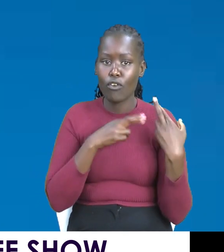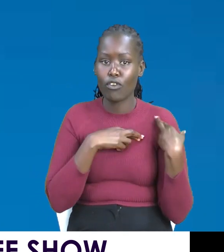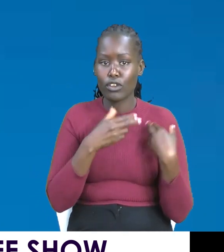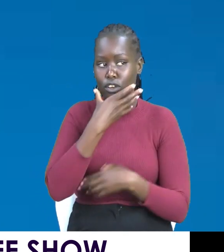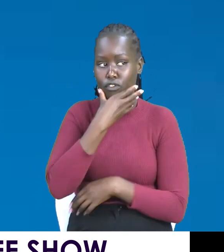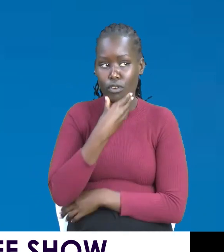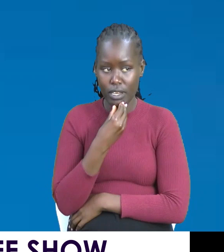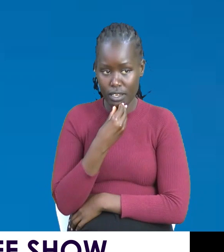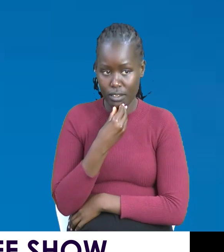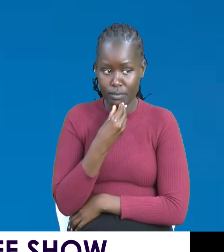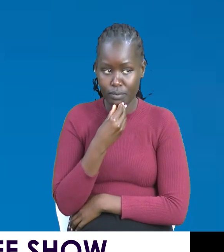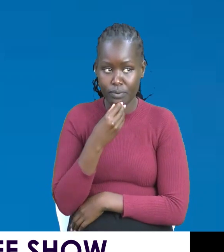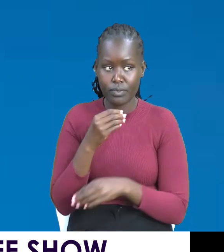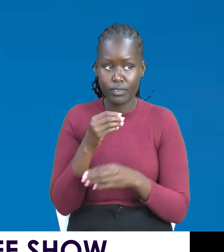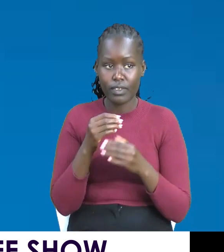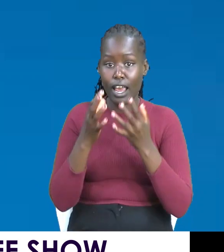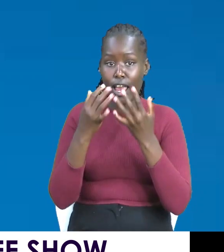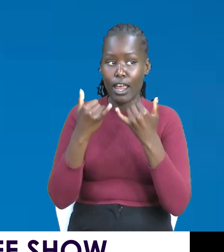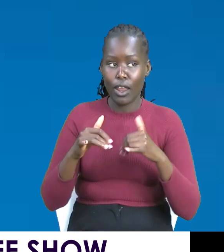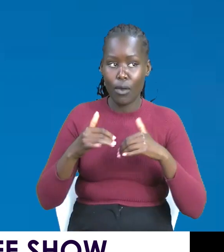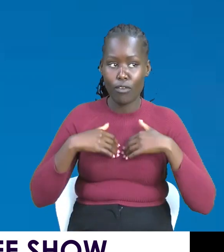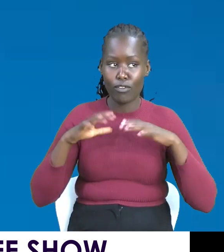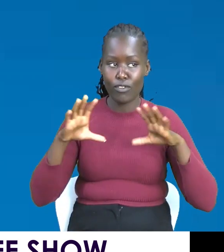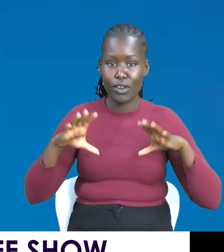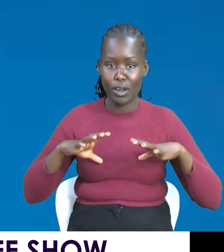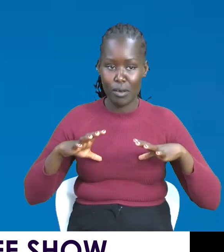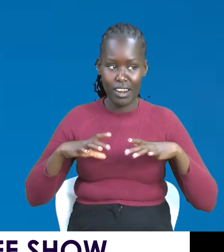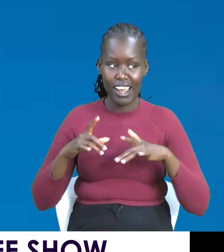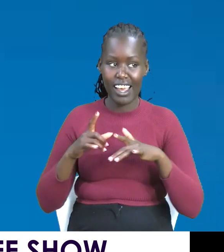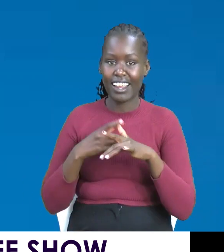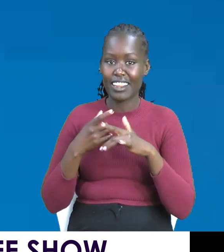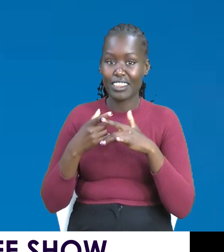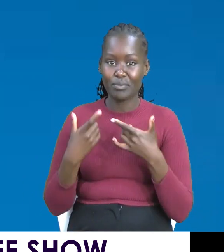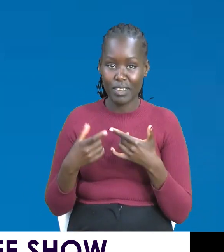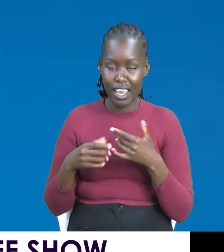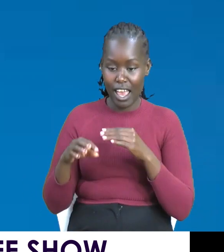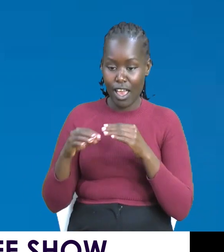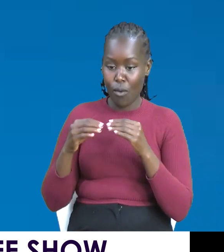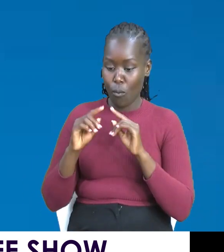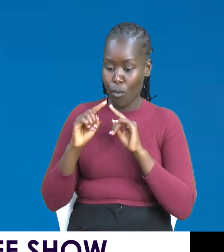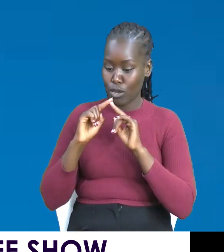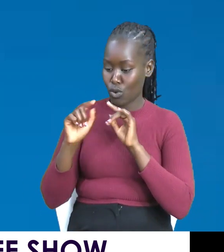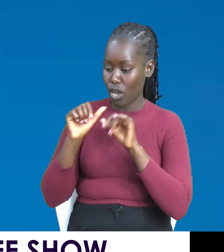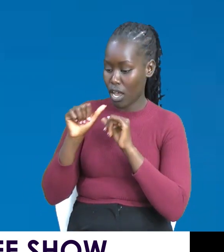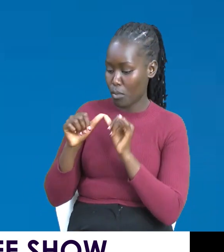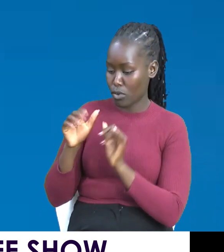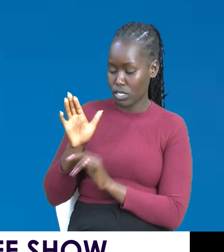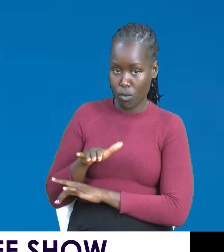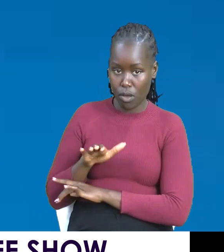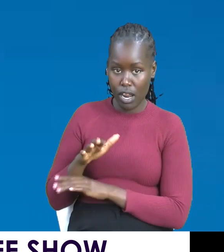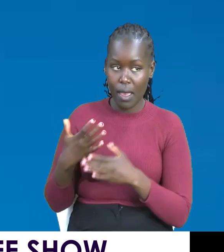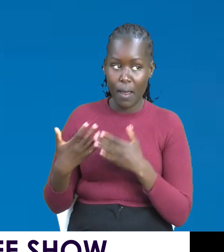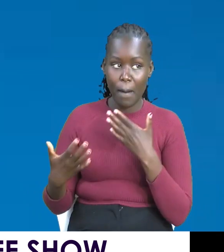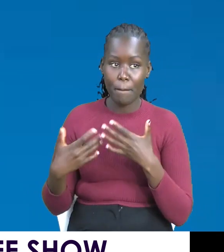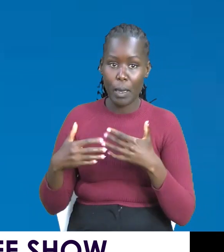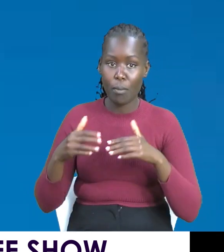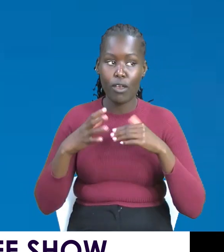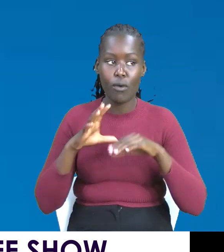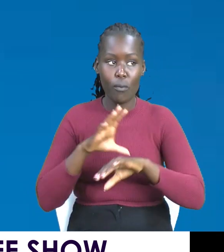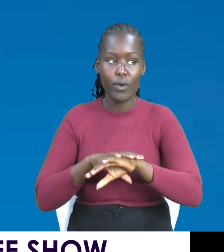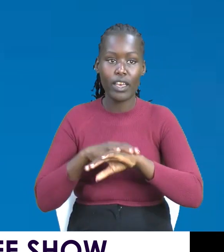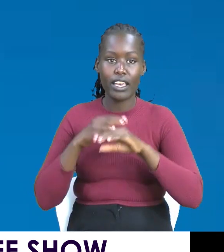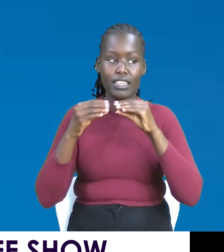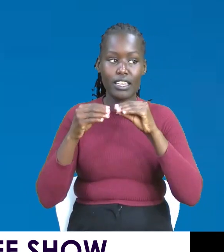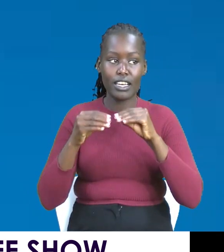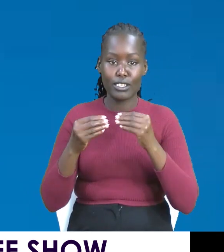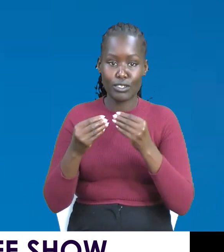man. Let me go for a break and come and deal with you as a woman. Probably we may get a solution for